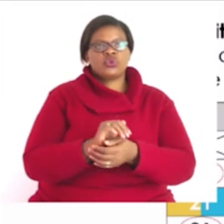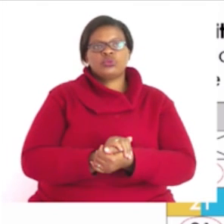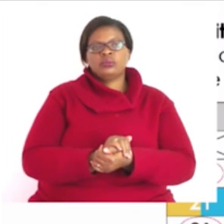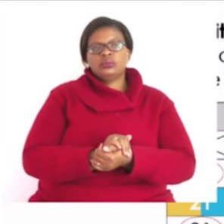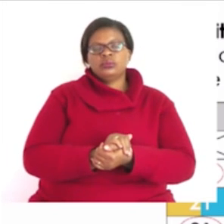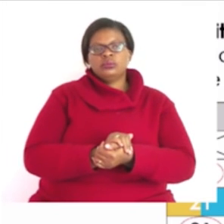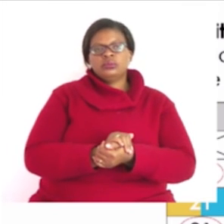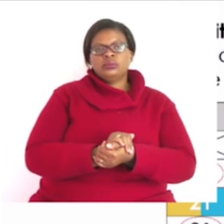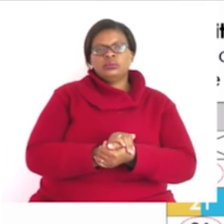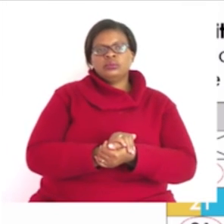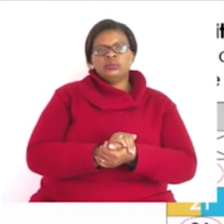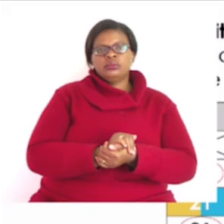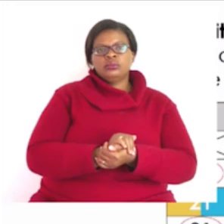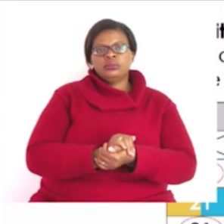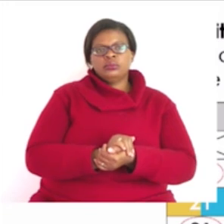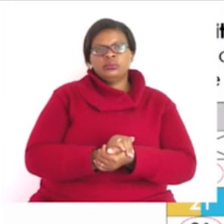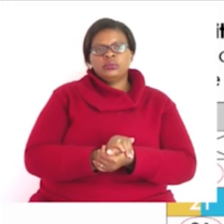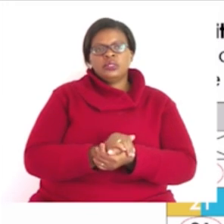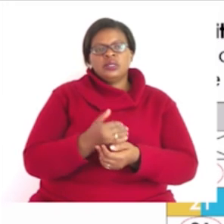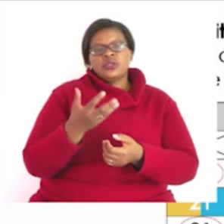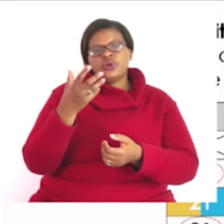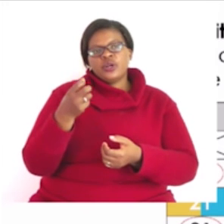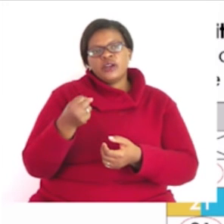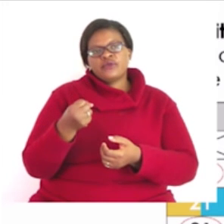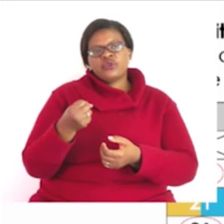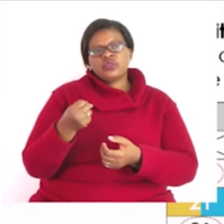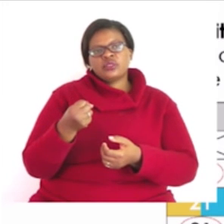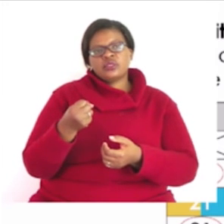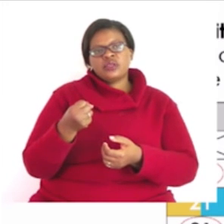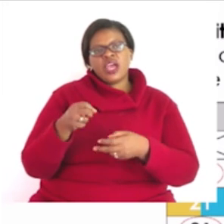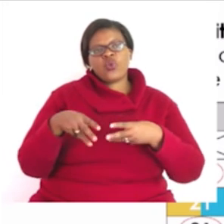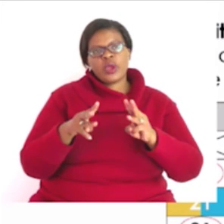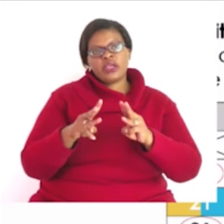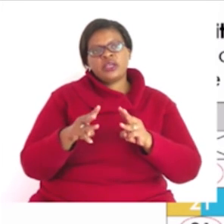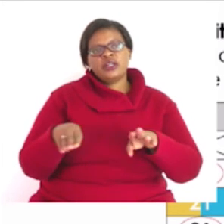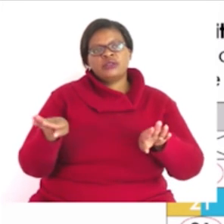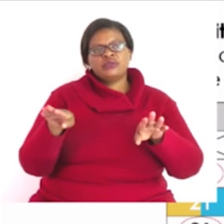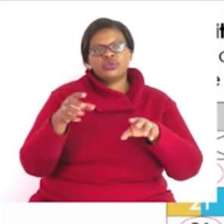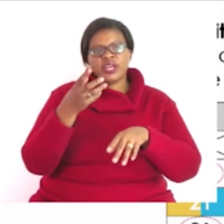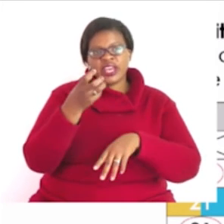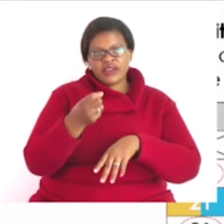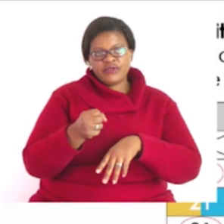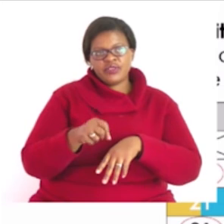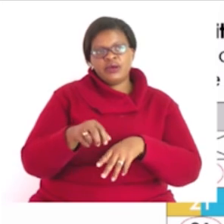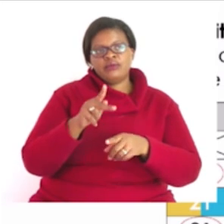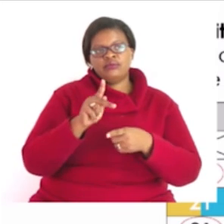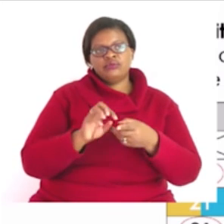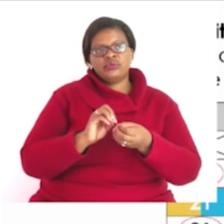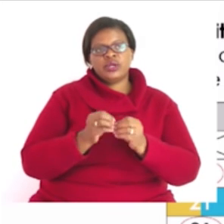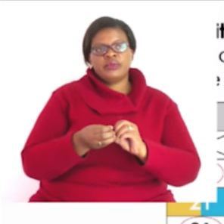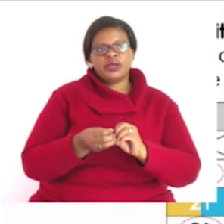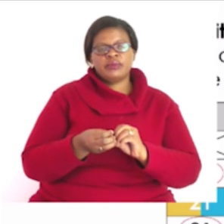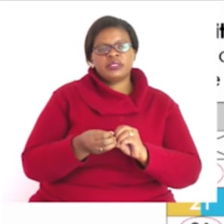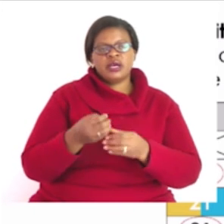a certain way how to discover your prime numbers, and we are going to do this step by step. So let's go to